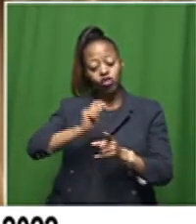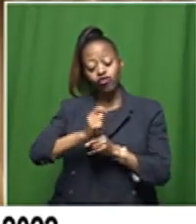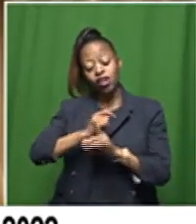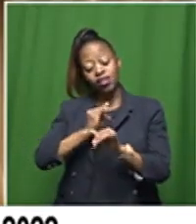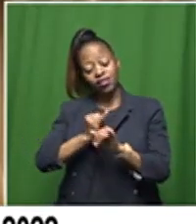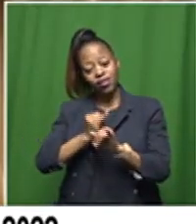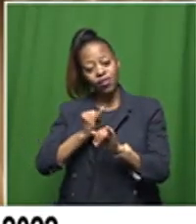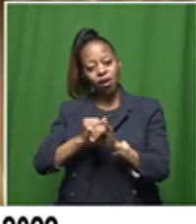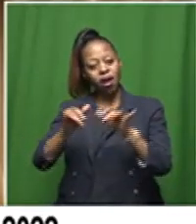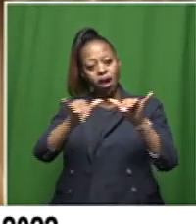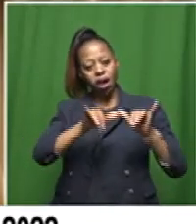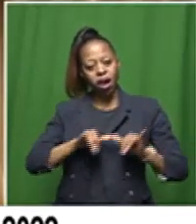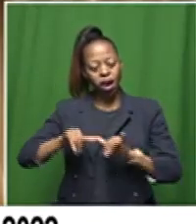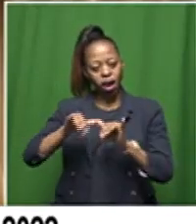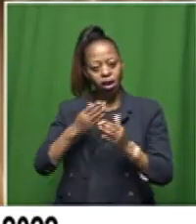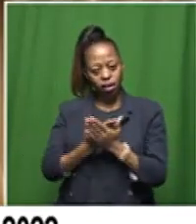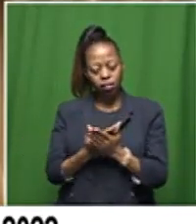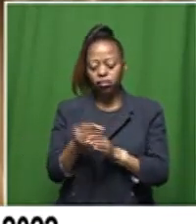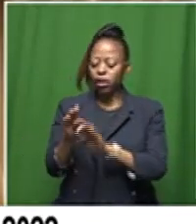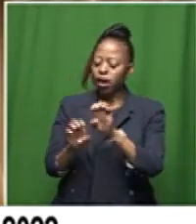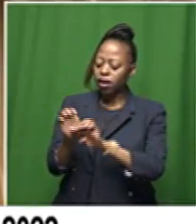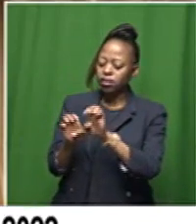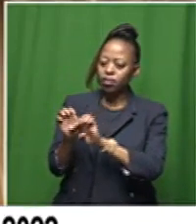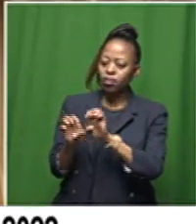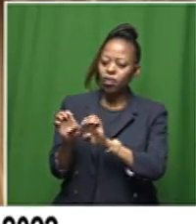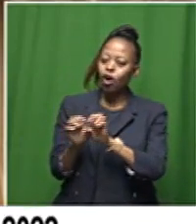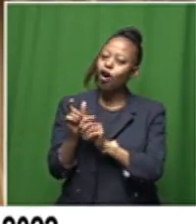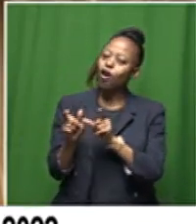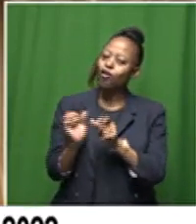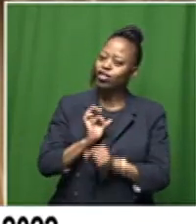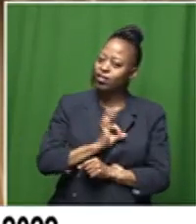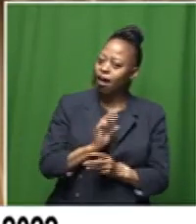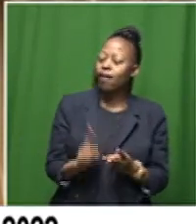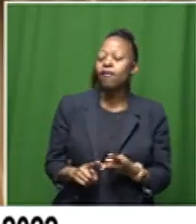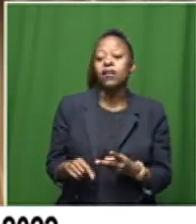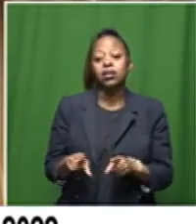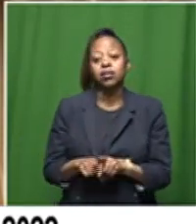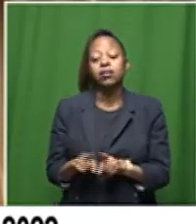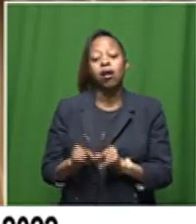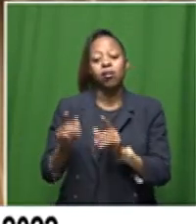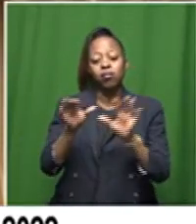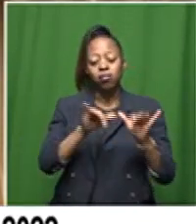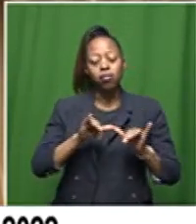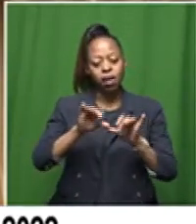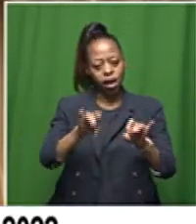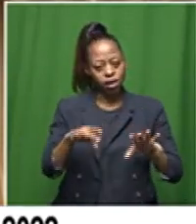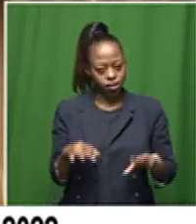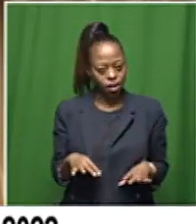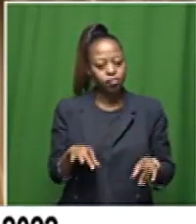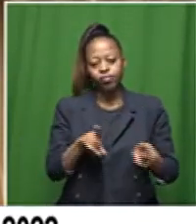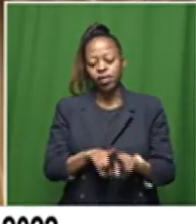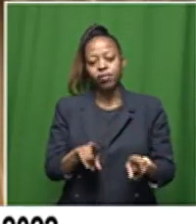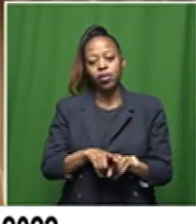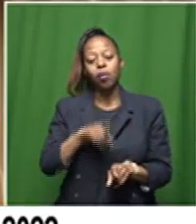institutions, we can synchronize assessment of candidates, and we can have a common exam, so that